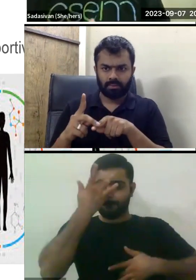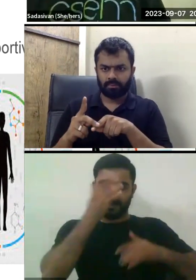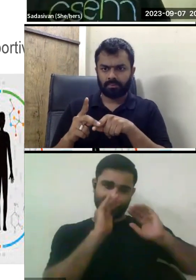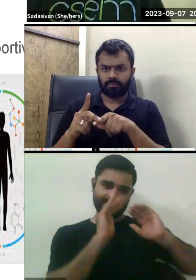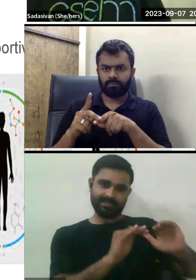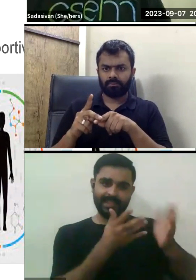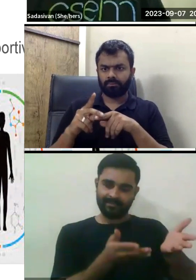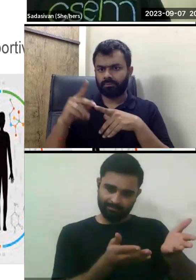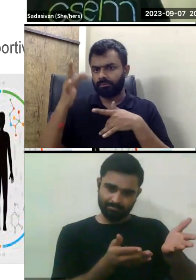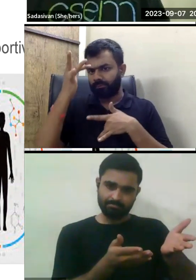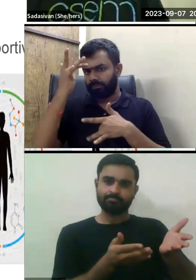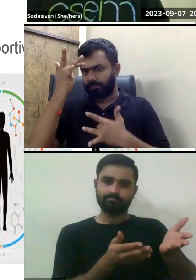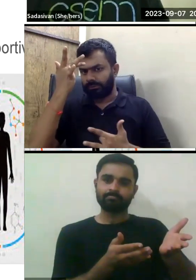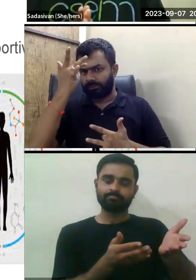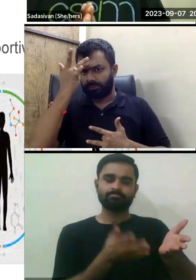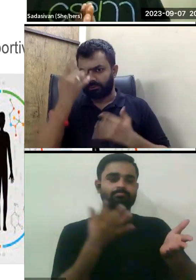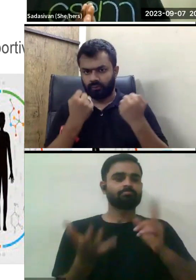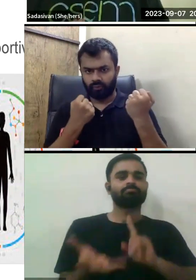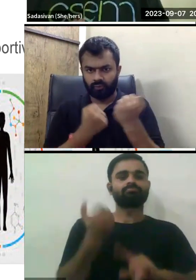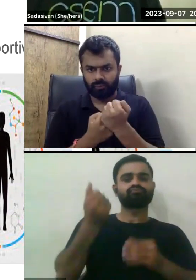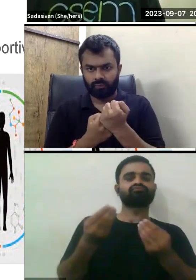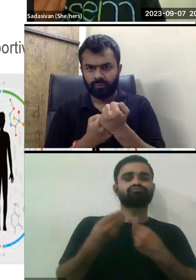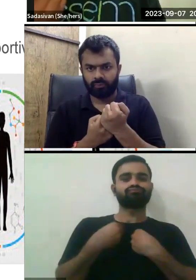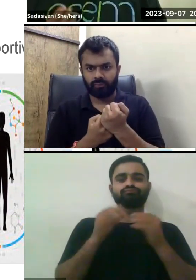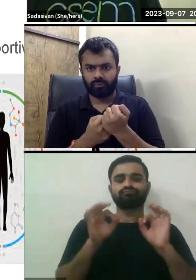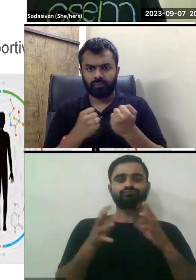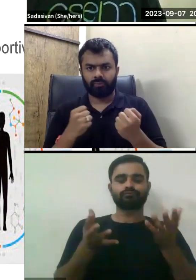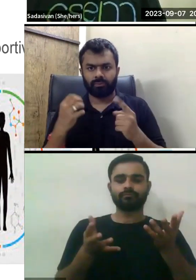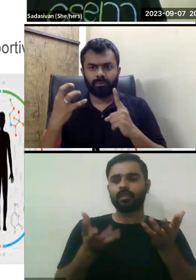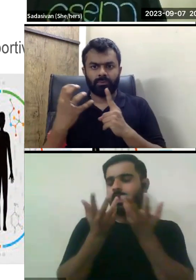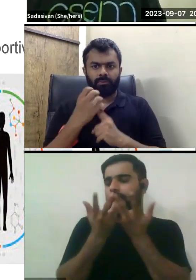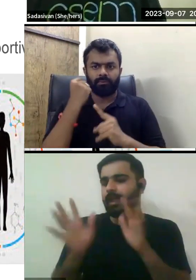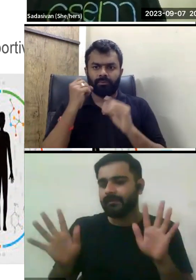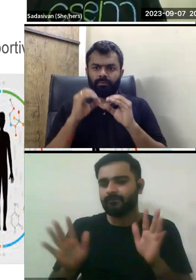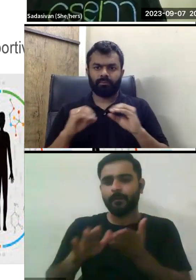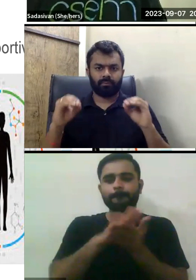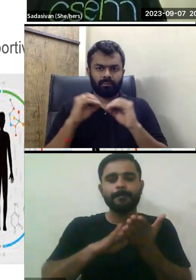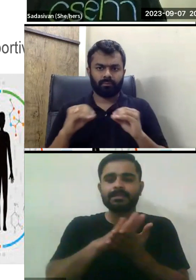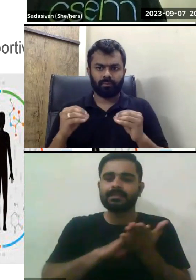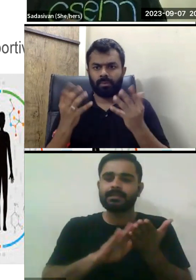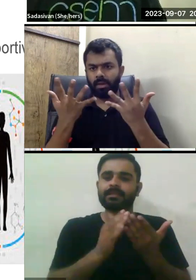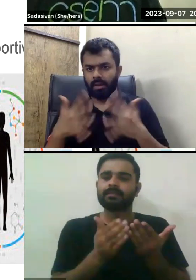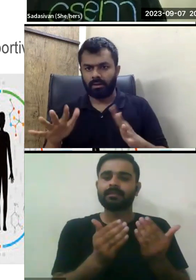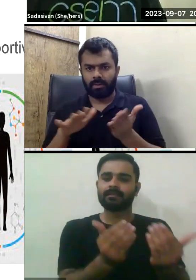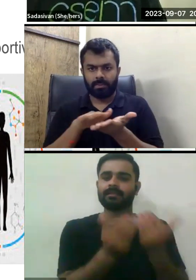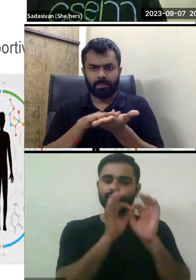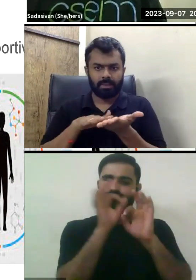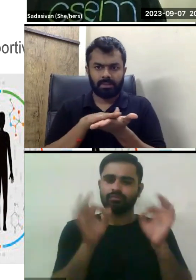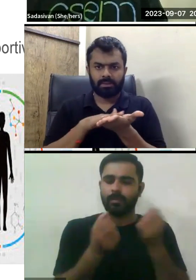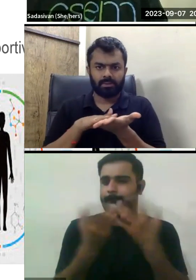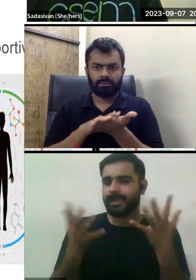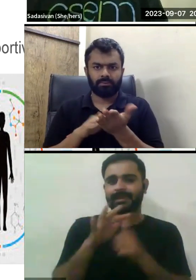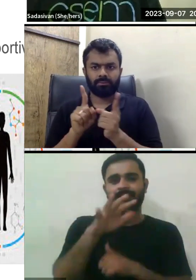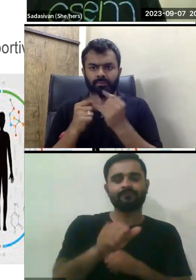are not getting, any even basic support, and many patients are